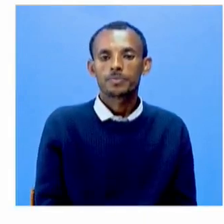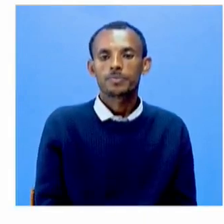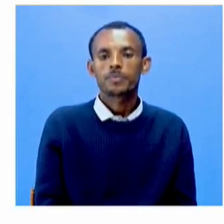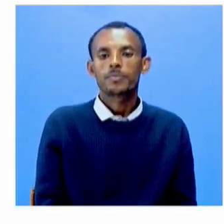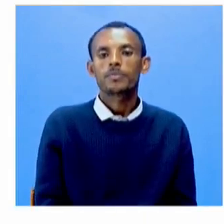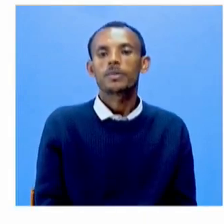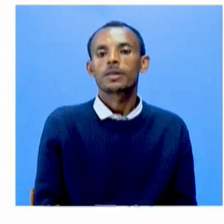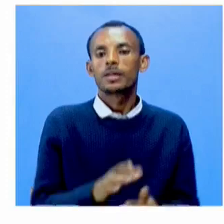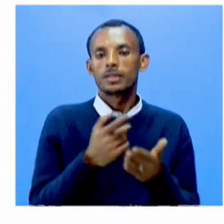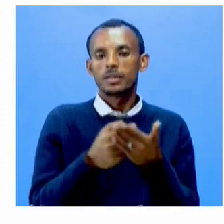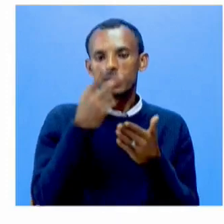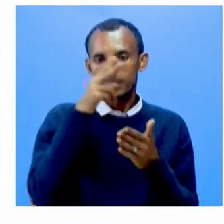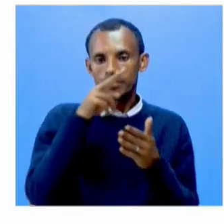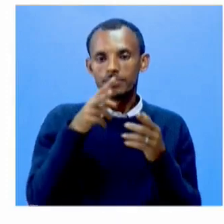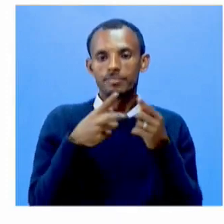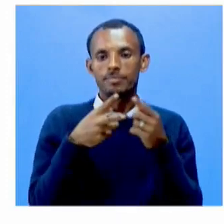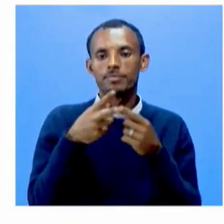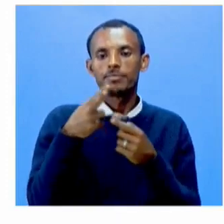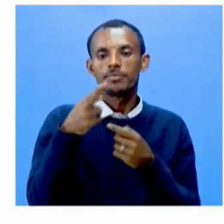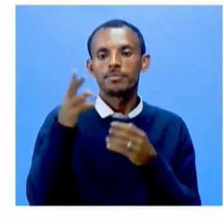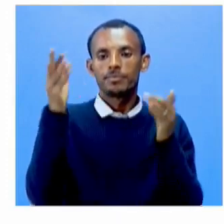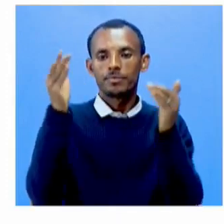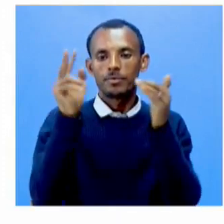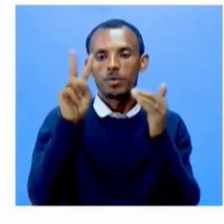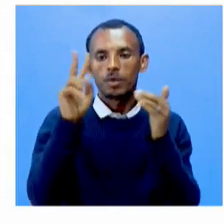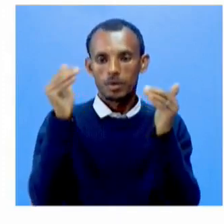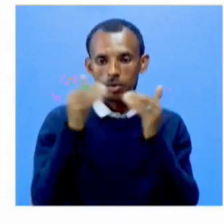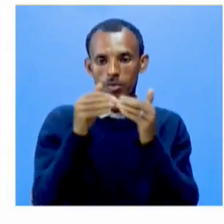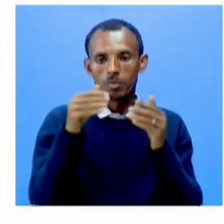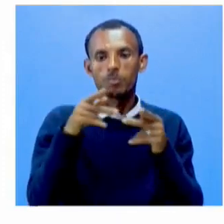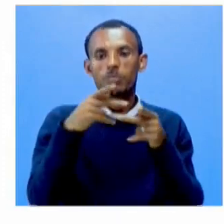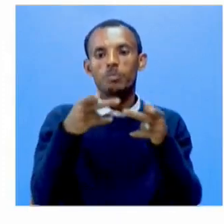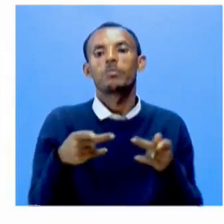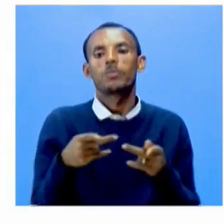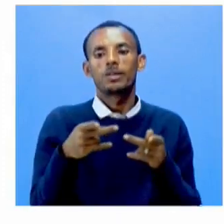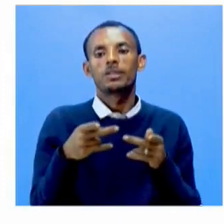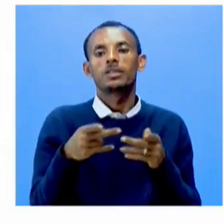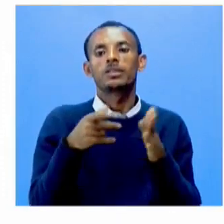question here is, show that